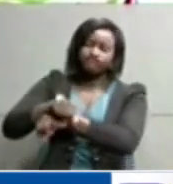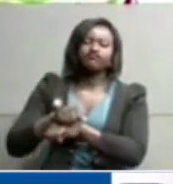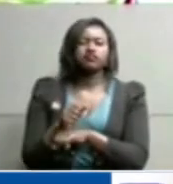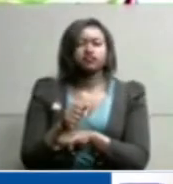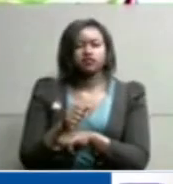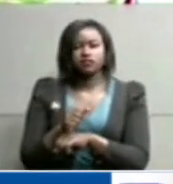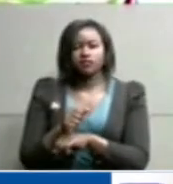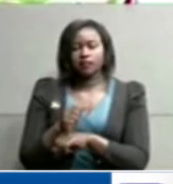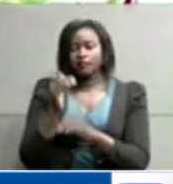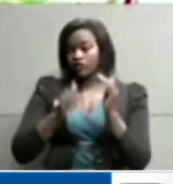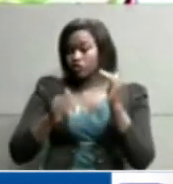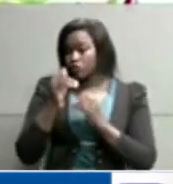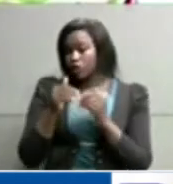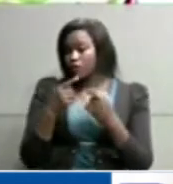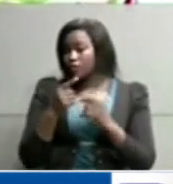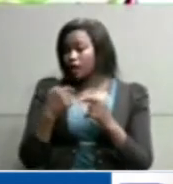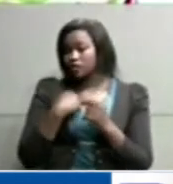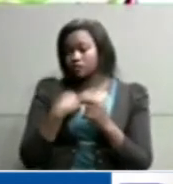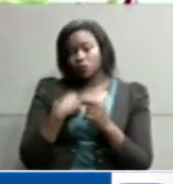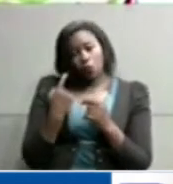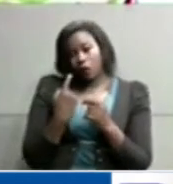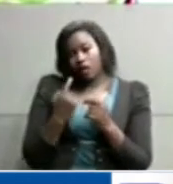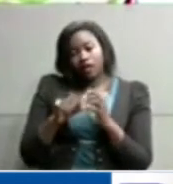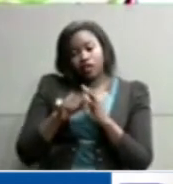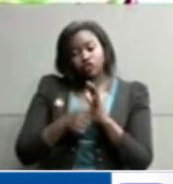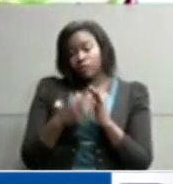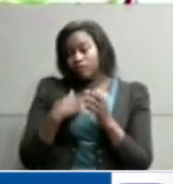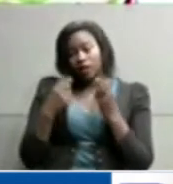So they were Nang, they end up being Mwebio.